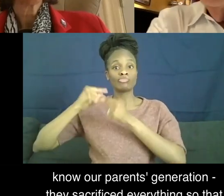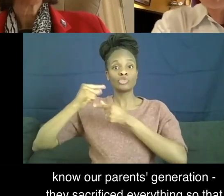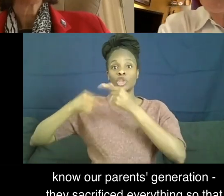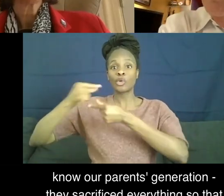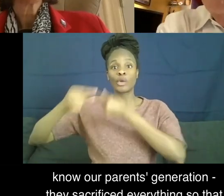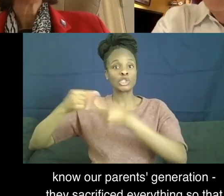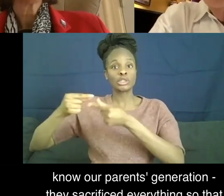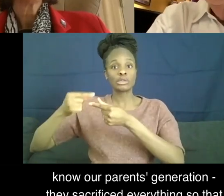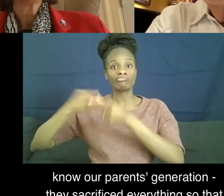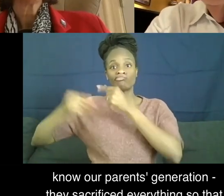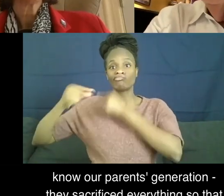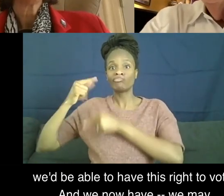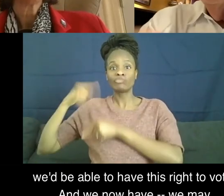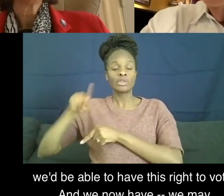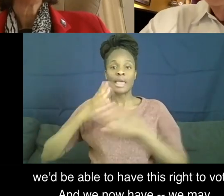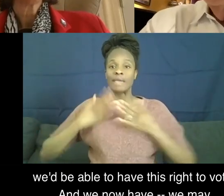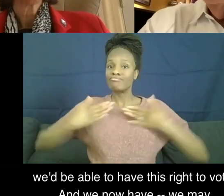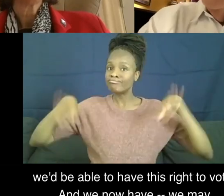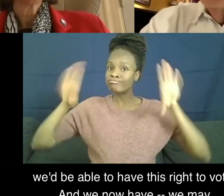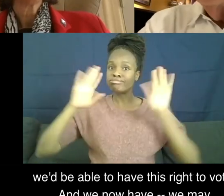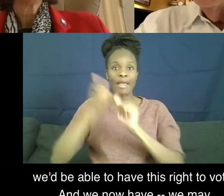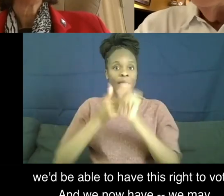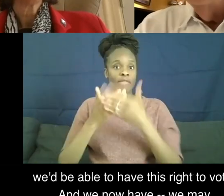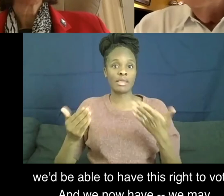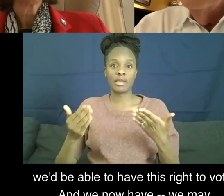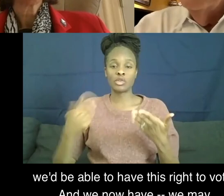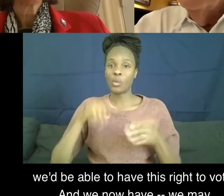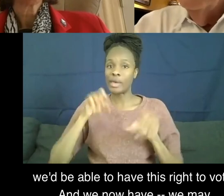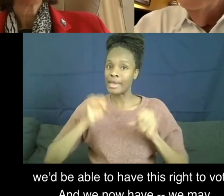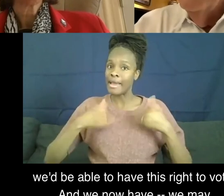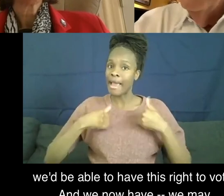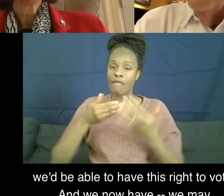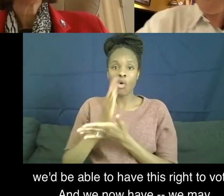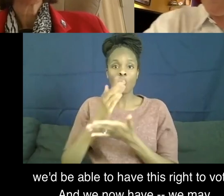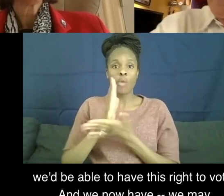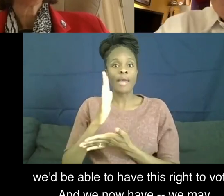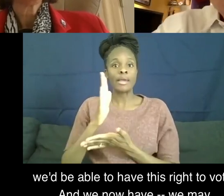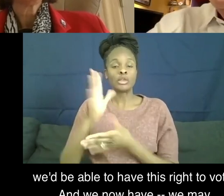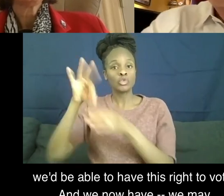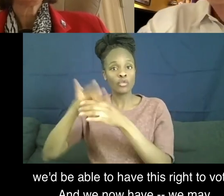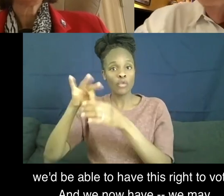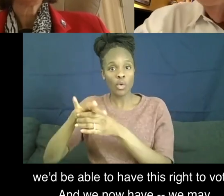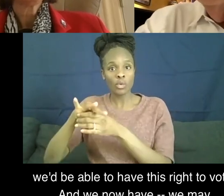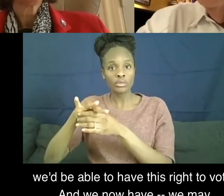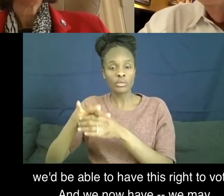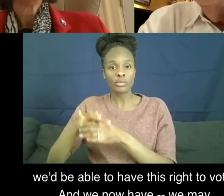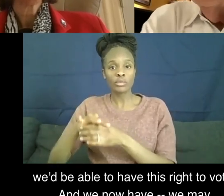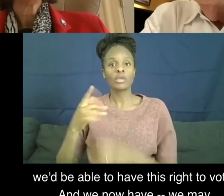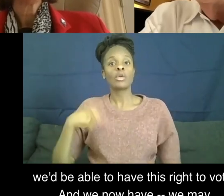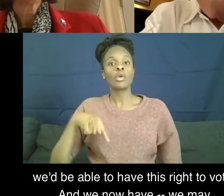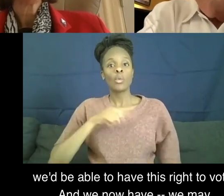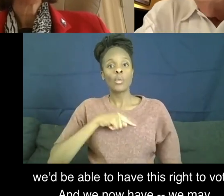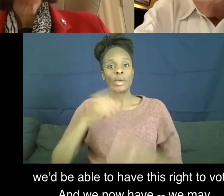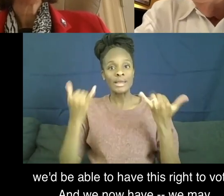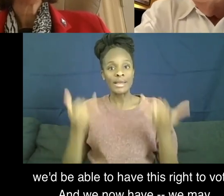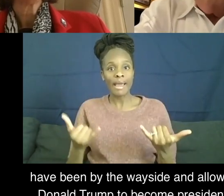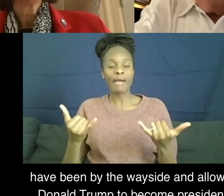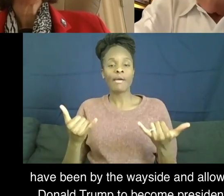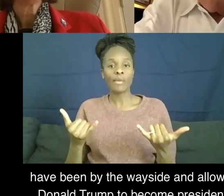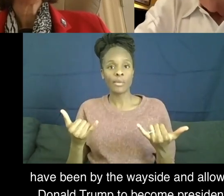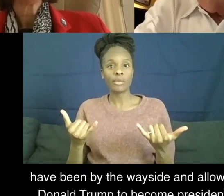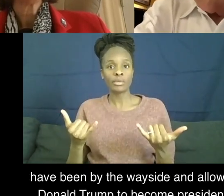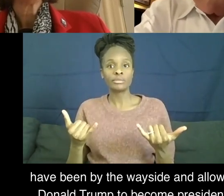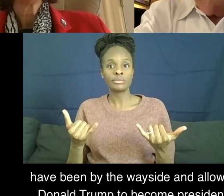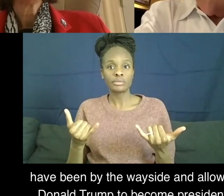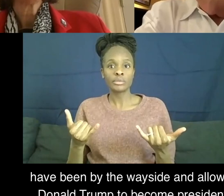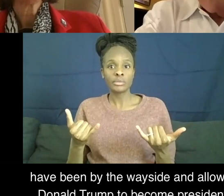everything that we be able to have this right to vote, and we now have, you we now, we may have stood